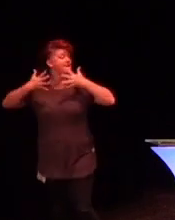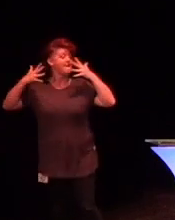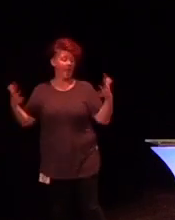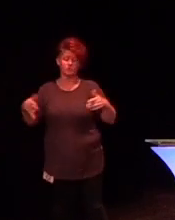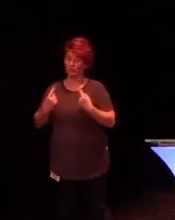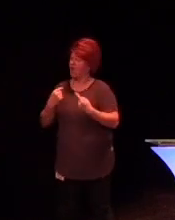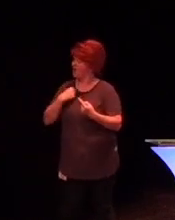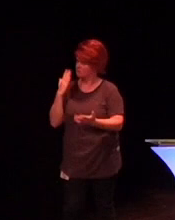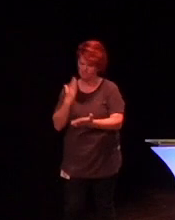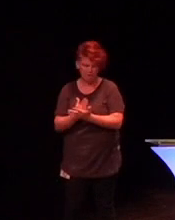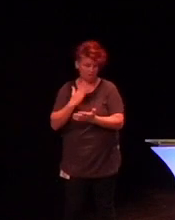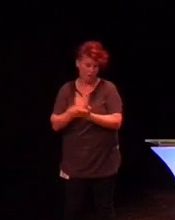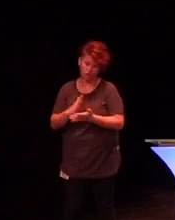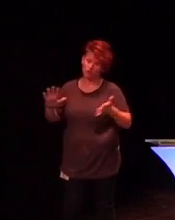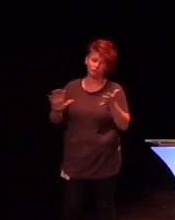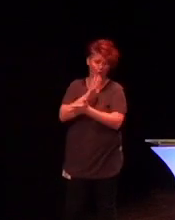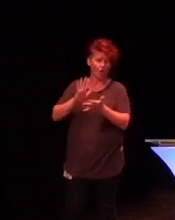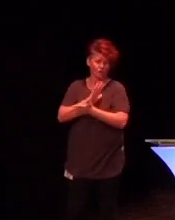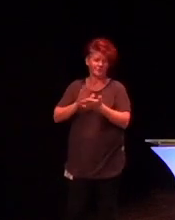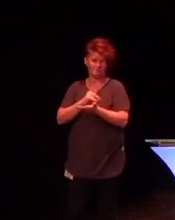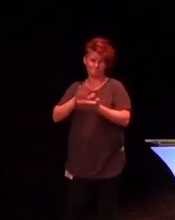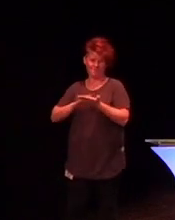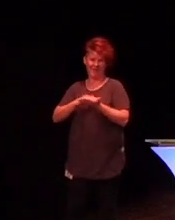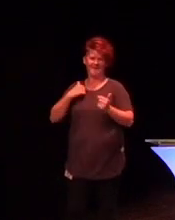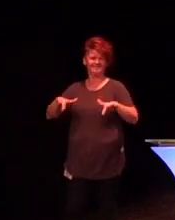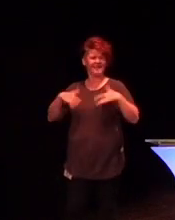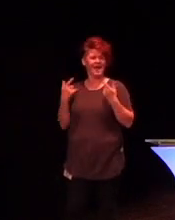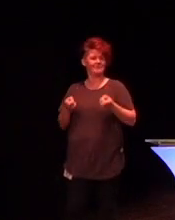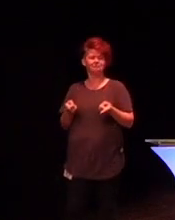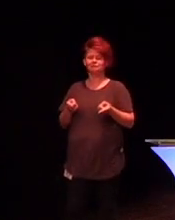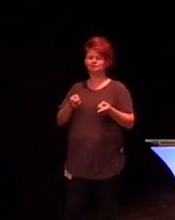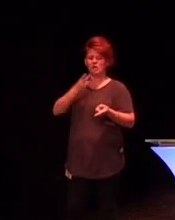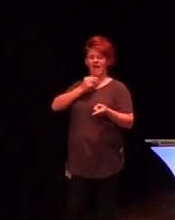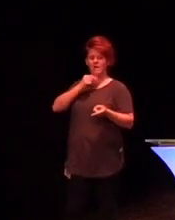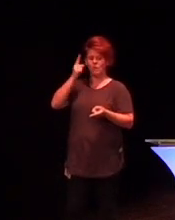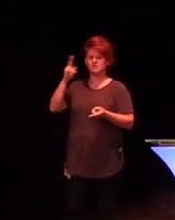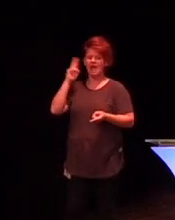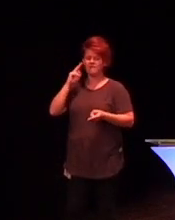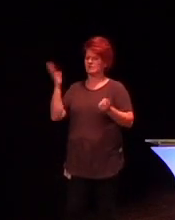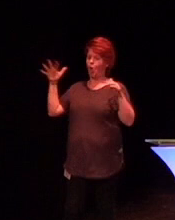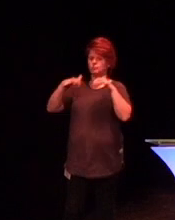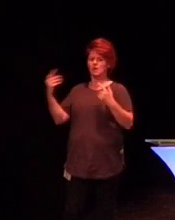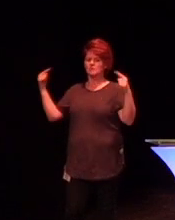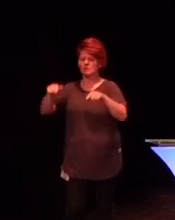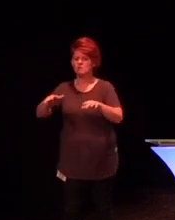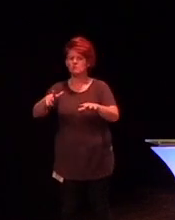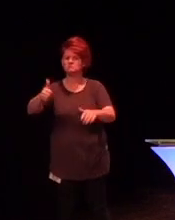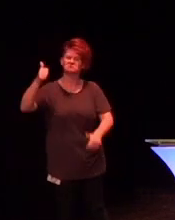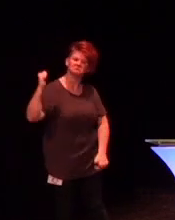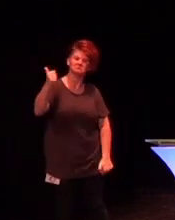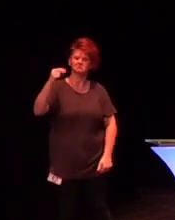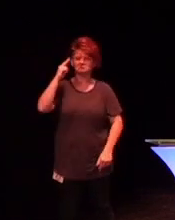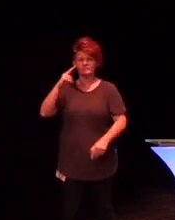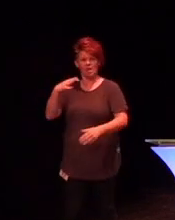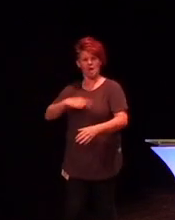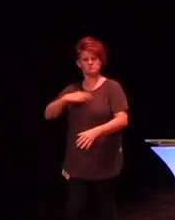this process. It was a huge creative challenge, but I really, really enjoyed it. And it kind of made me feel, you know,